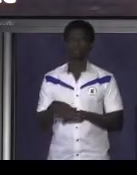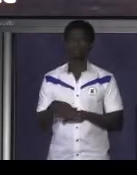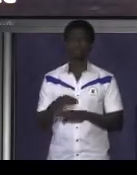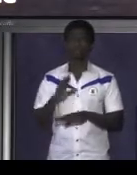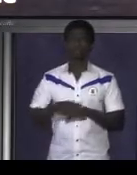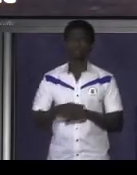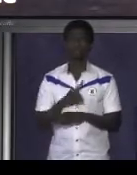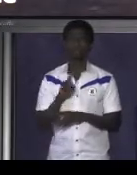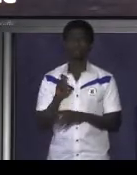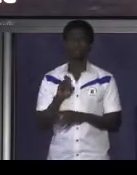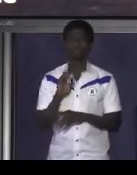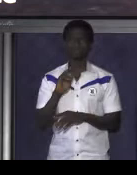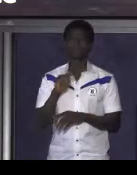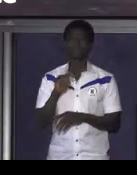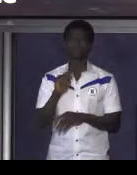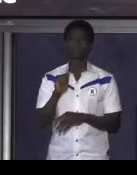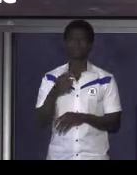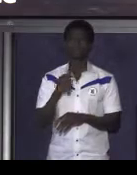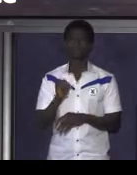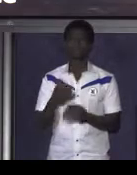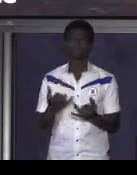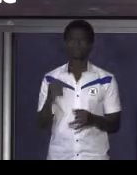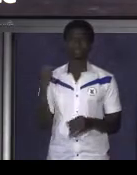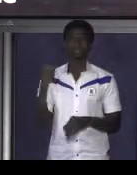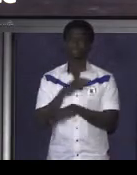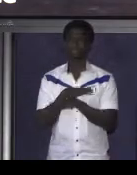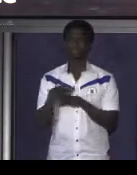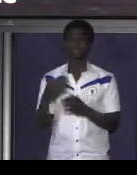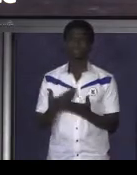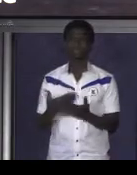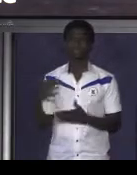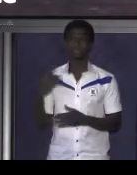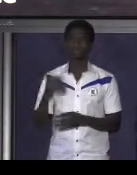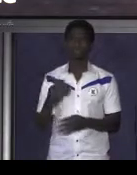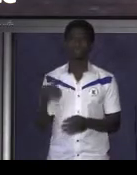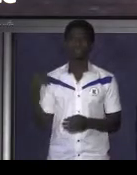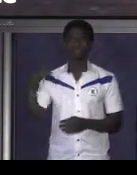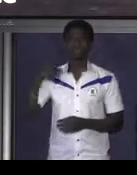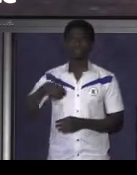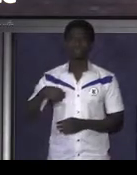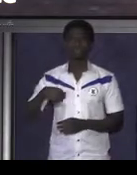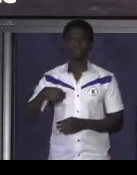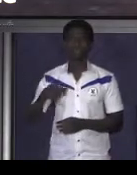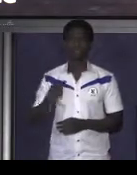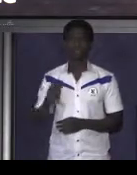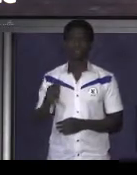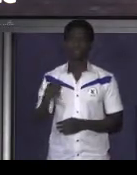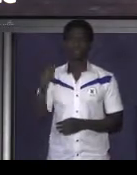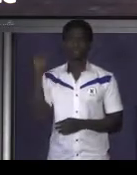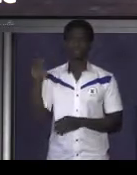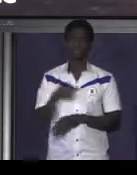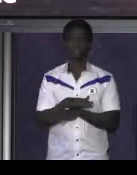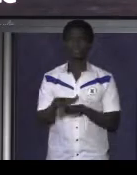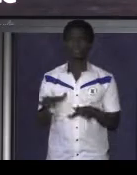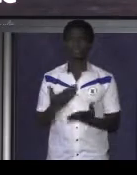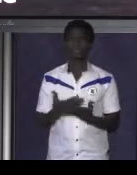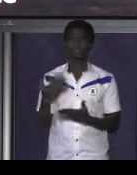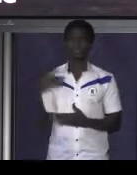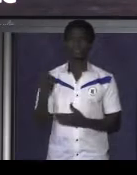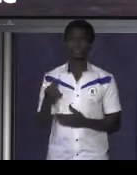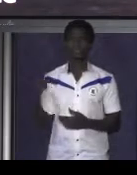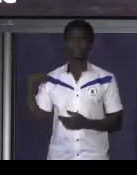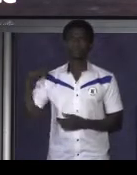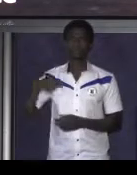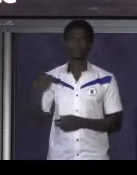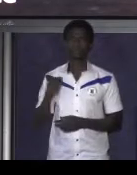On question tags now. She didn't buy the bag, dash. She didn't buy the bag,